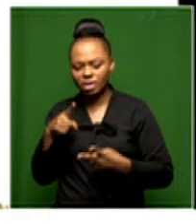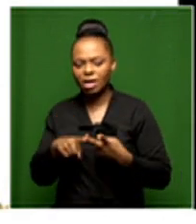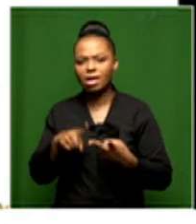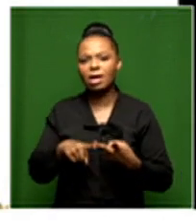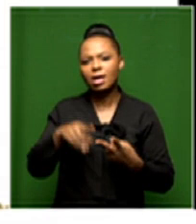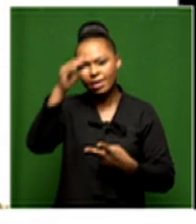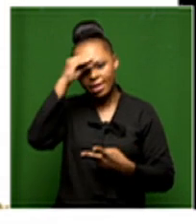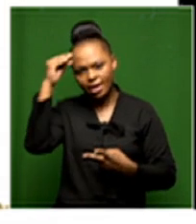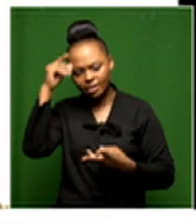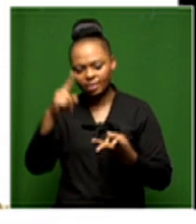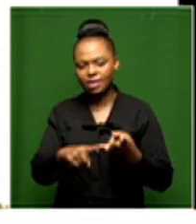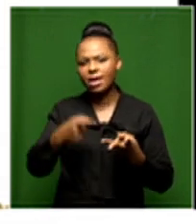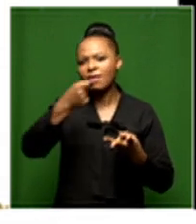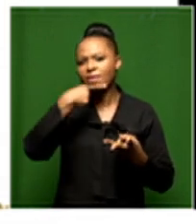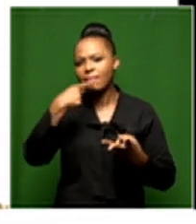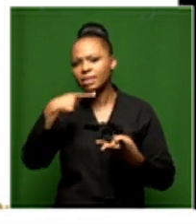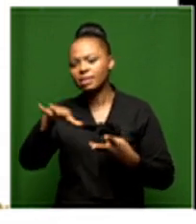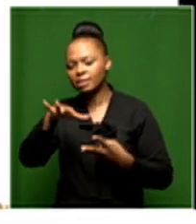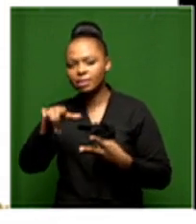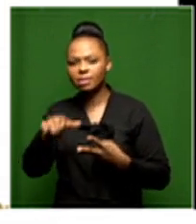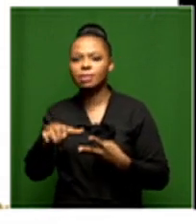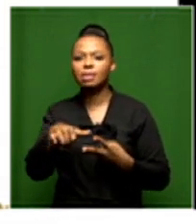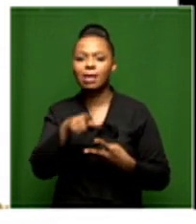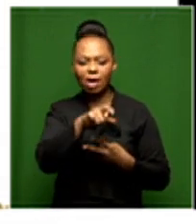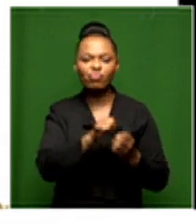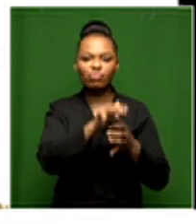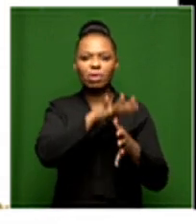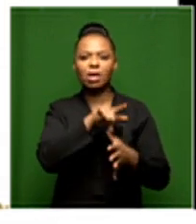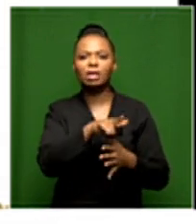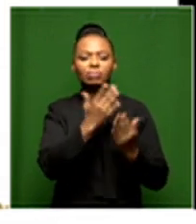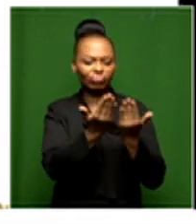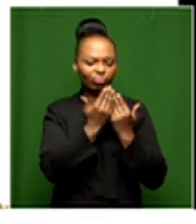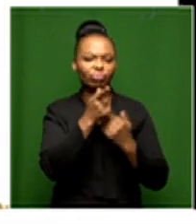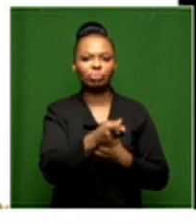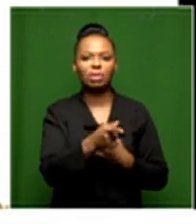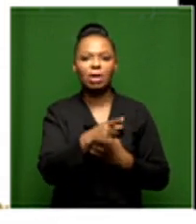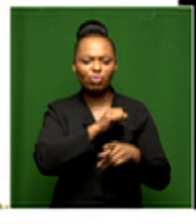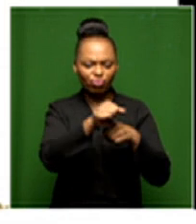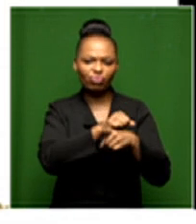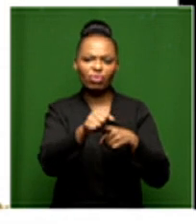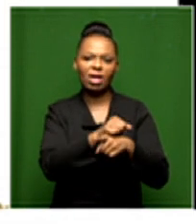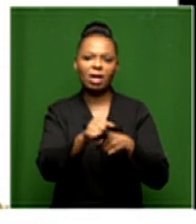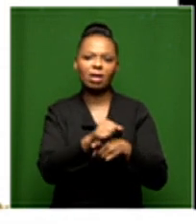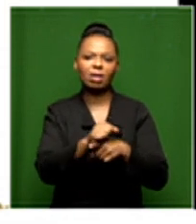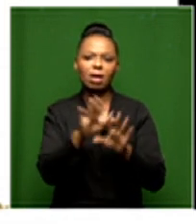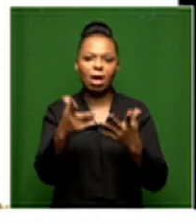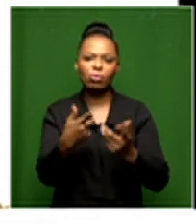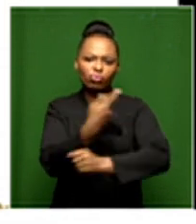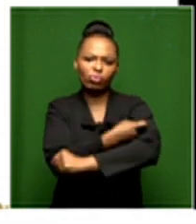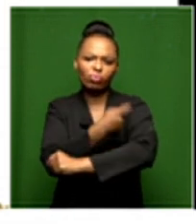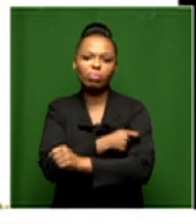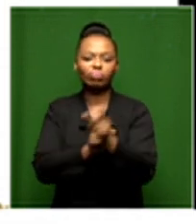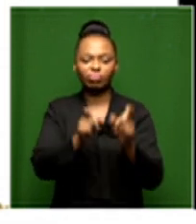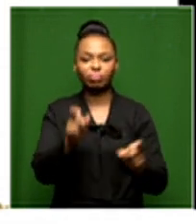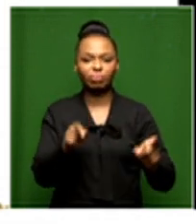as the key groupings. They trained in doing vaccination. The